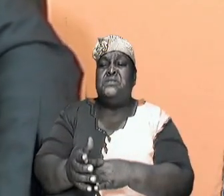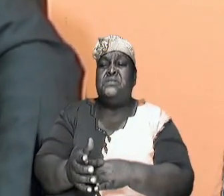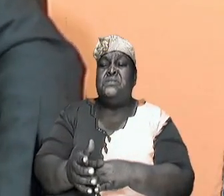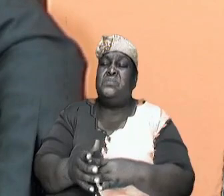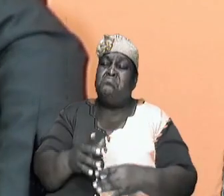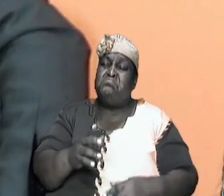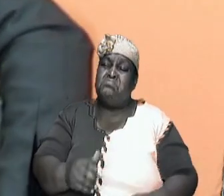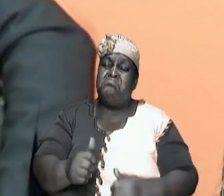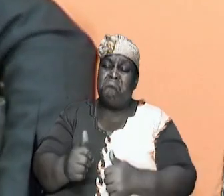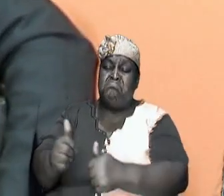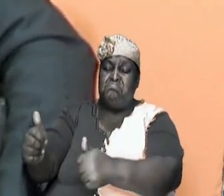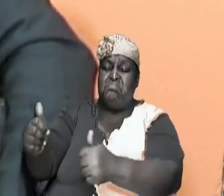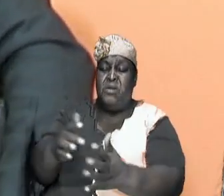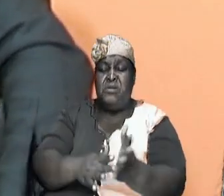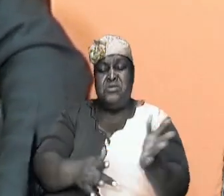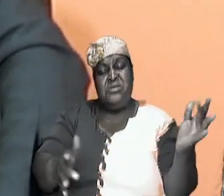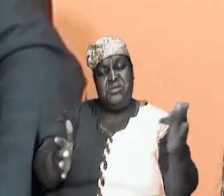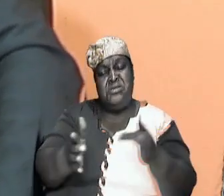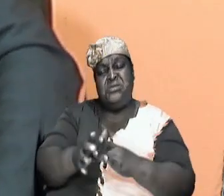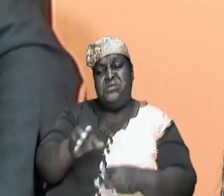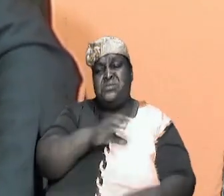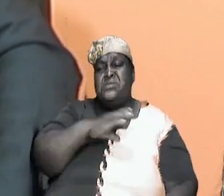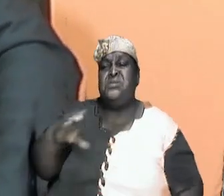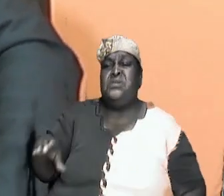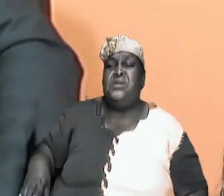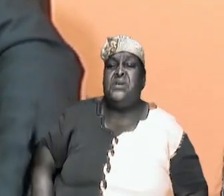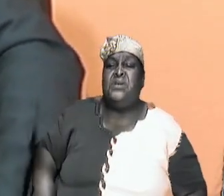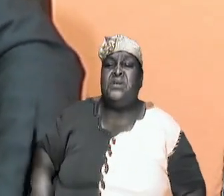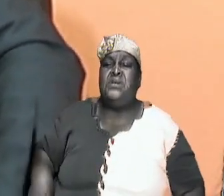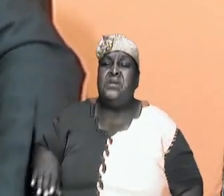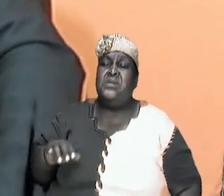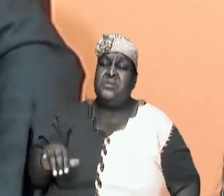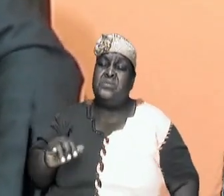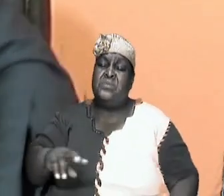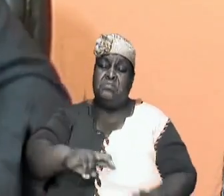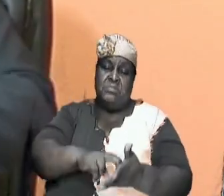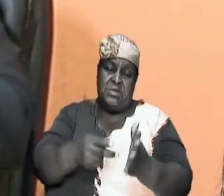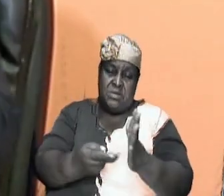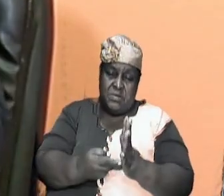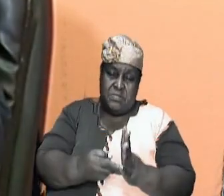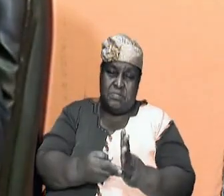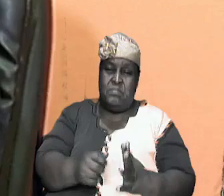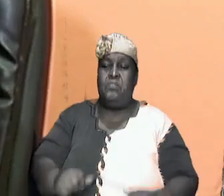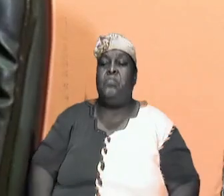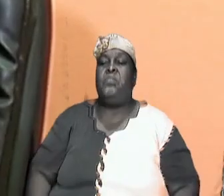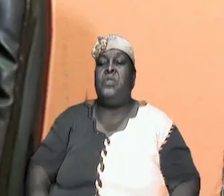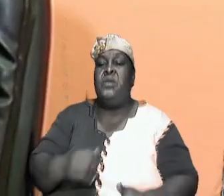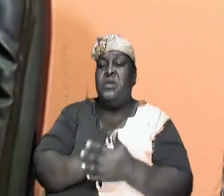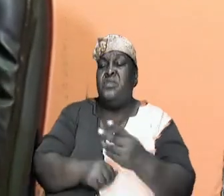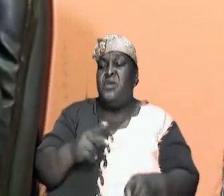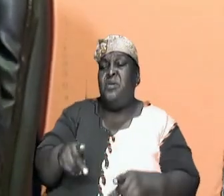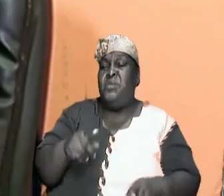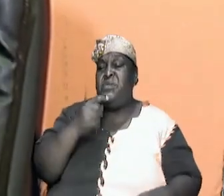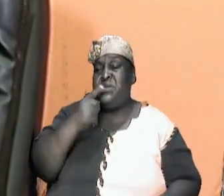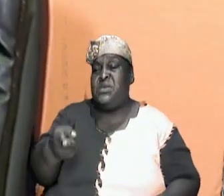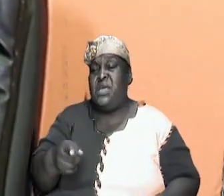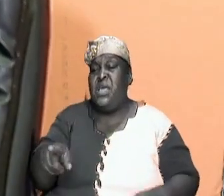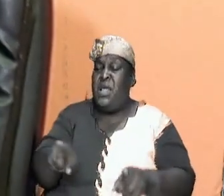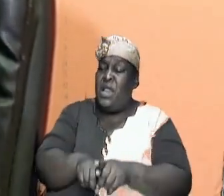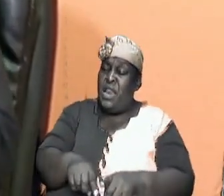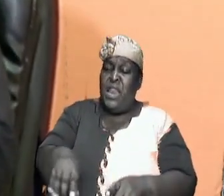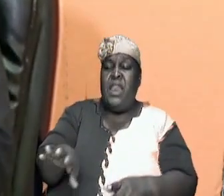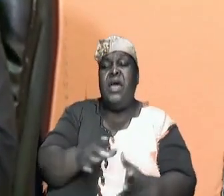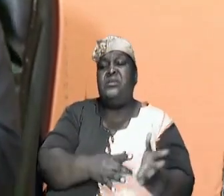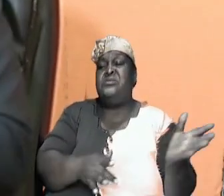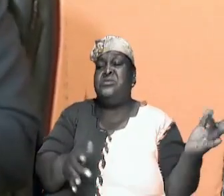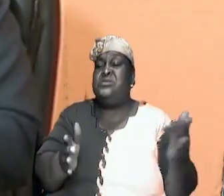one that follows Christ, you know, that's what it means. You know, some person said it means like Christ